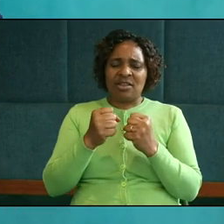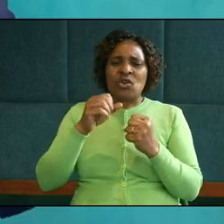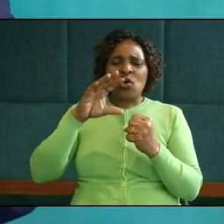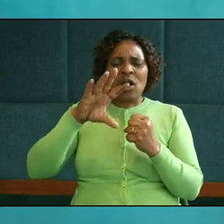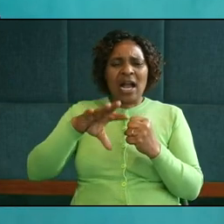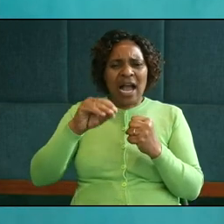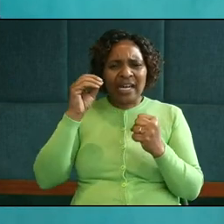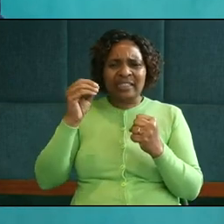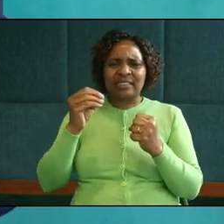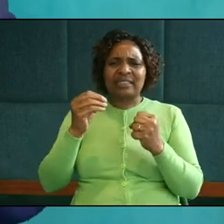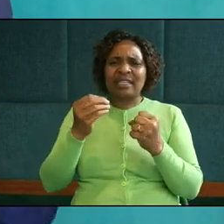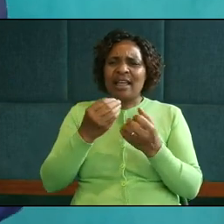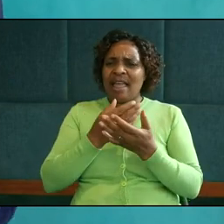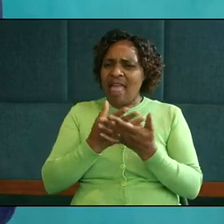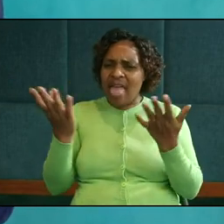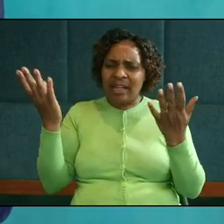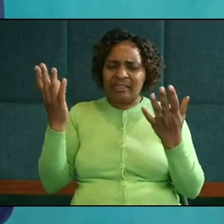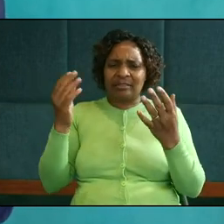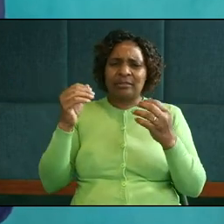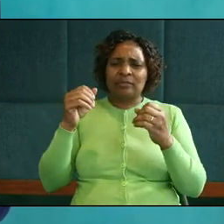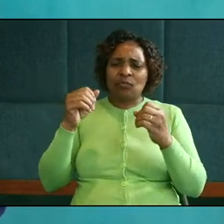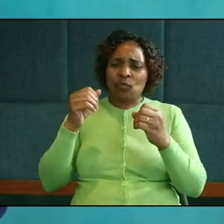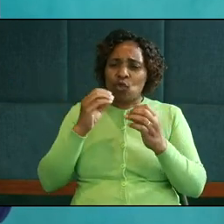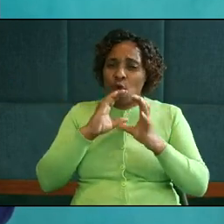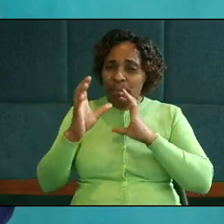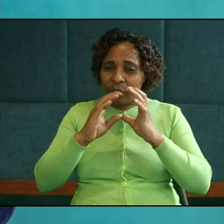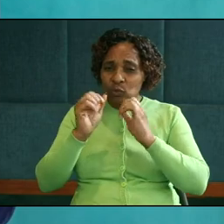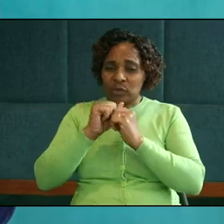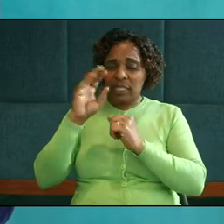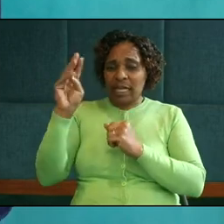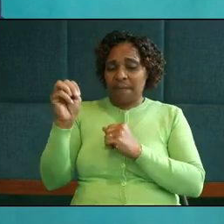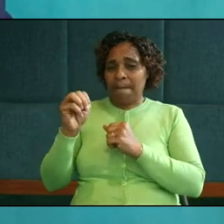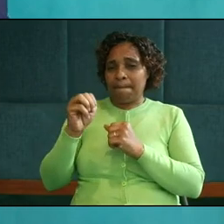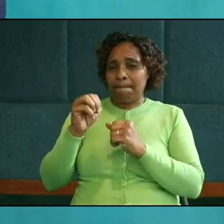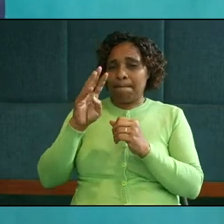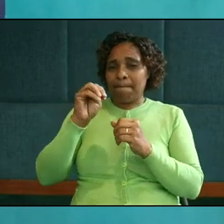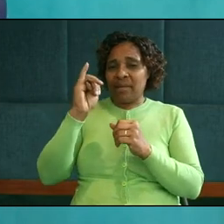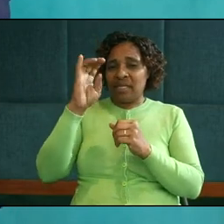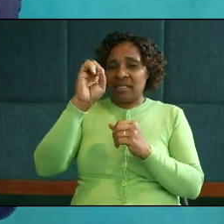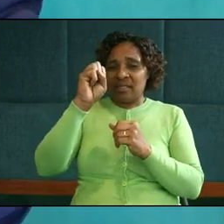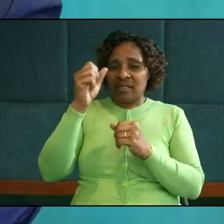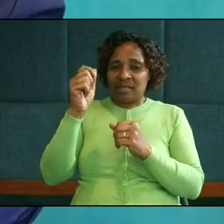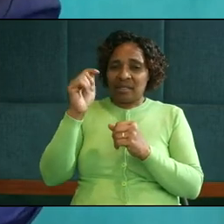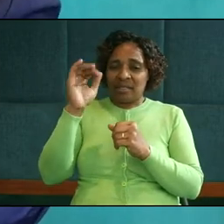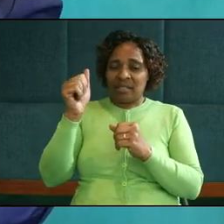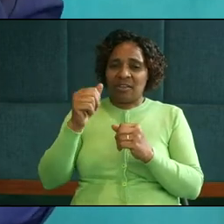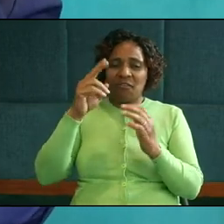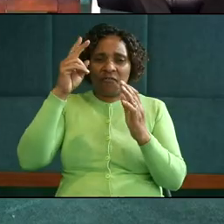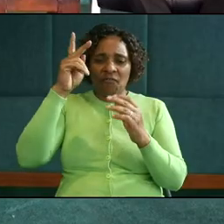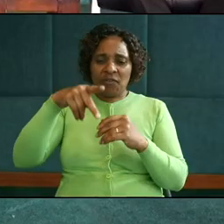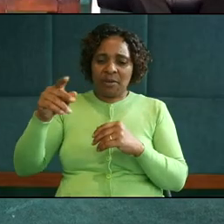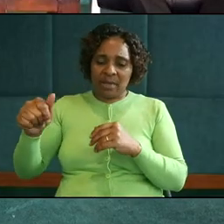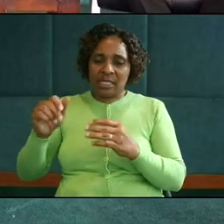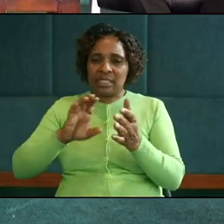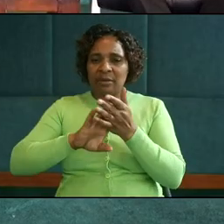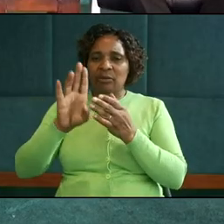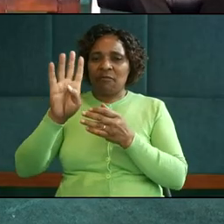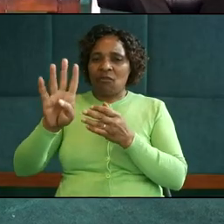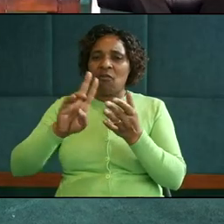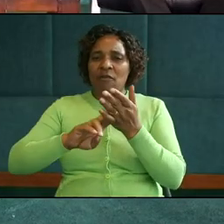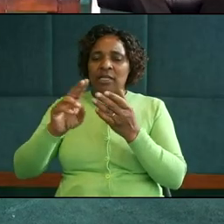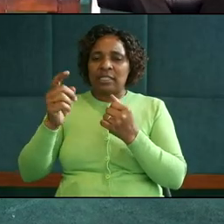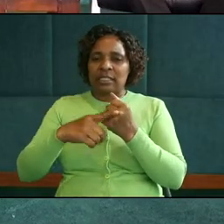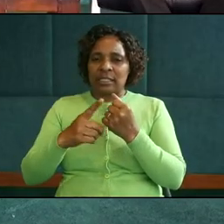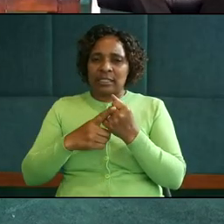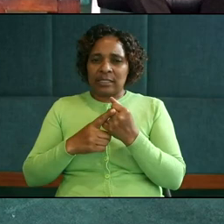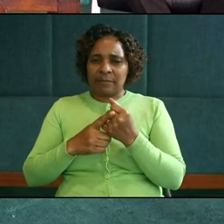solitude. You can take solace in confiding in Him. Misati, if you can read for us Philippians chapter 4, verse 6. Philippians chapter 4, verse